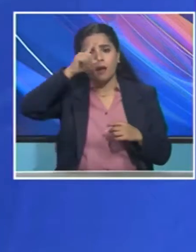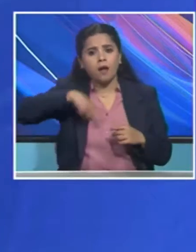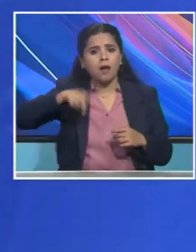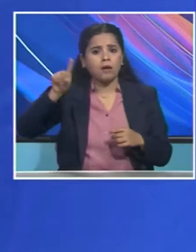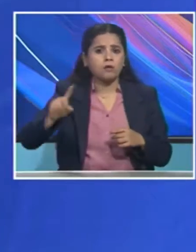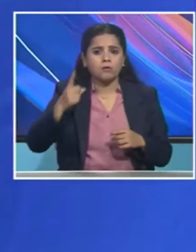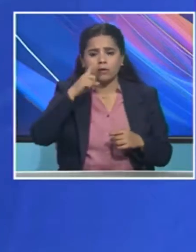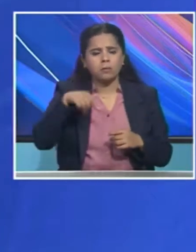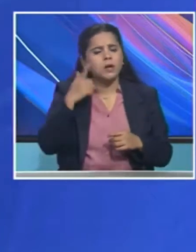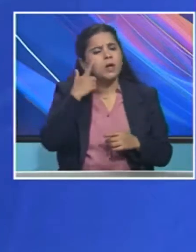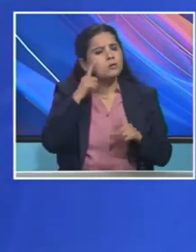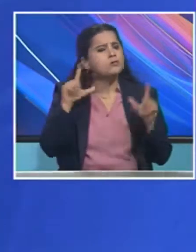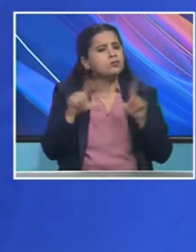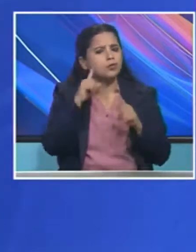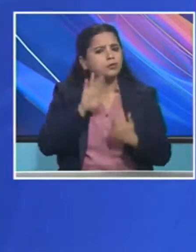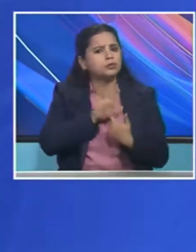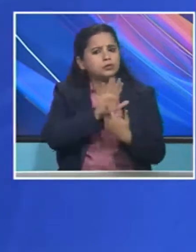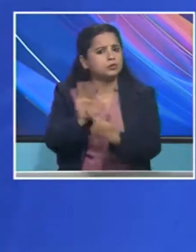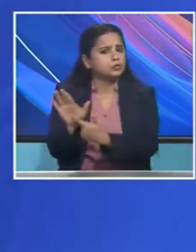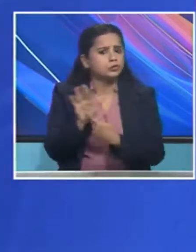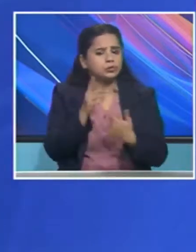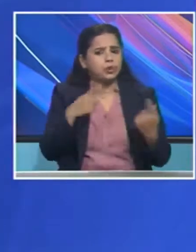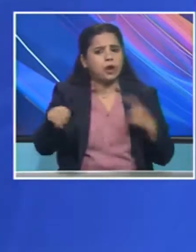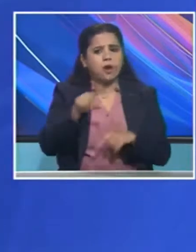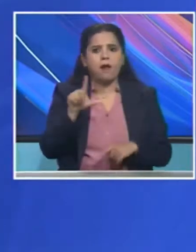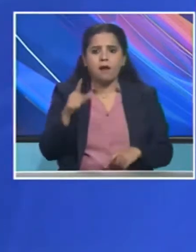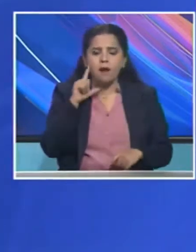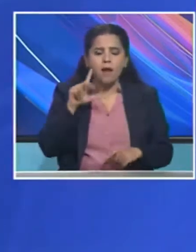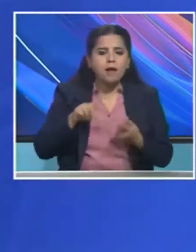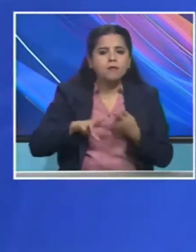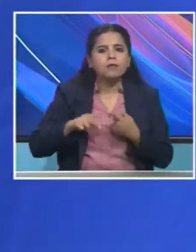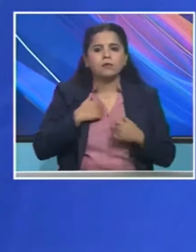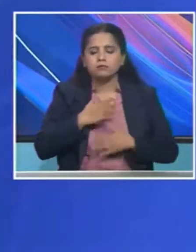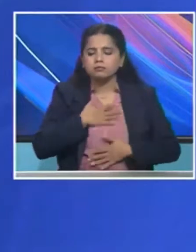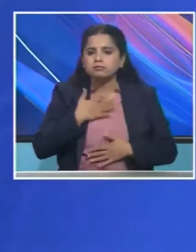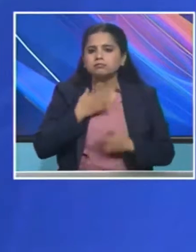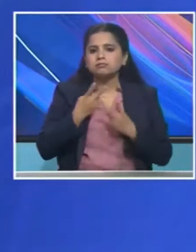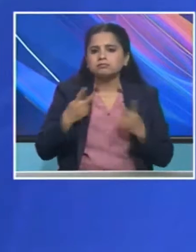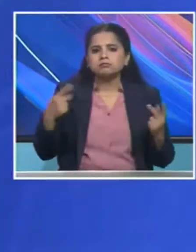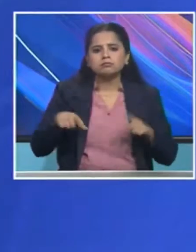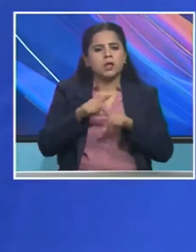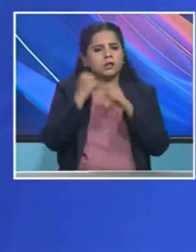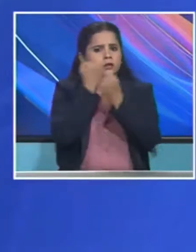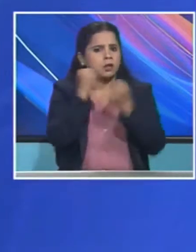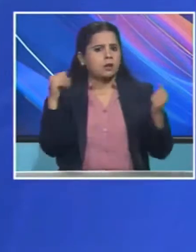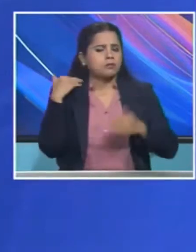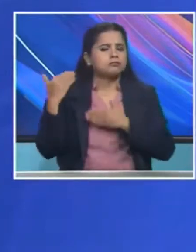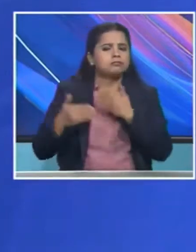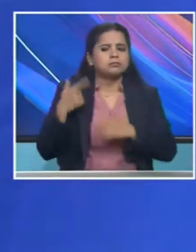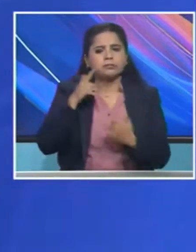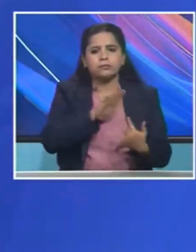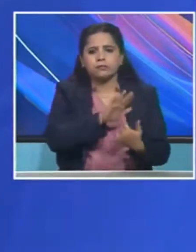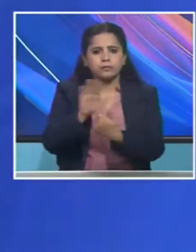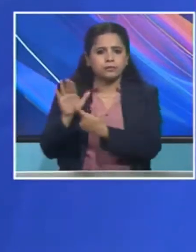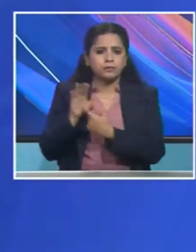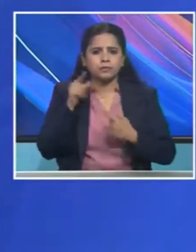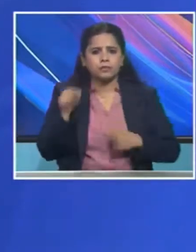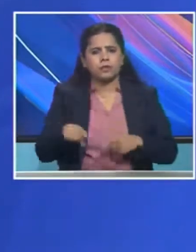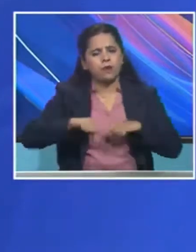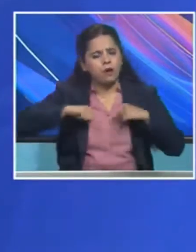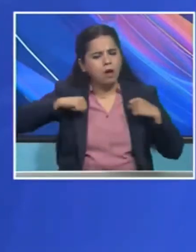is a testimony to a vibrant, alive and functioning democracy, where sheer hard